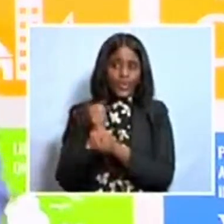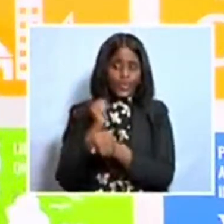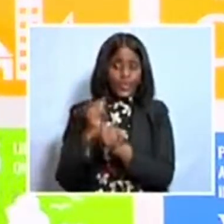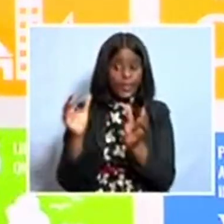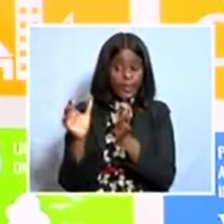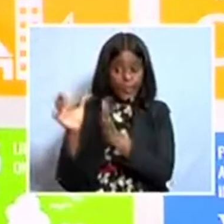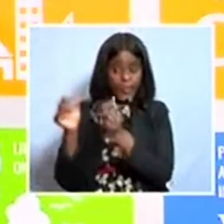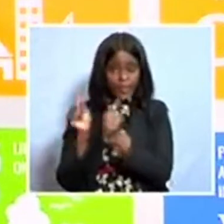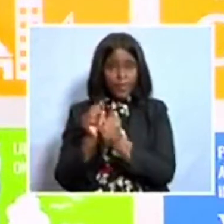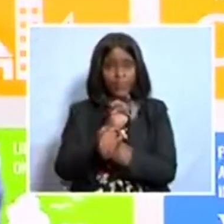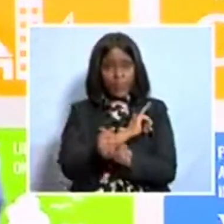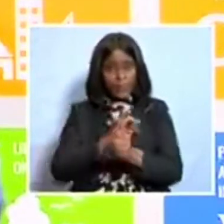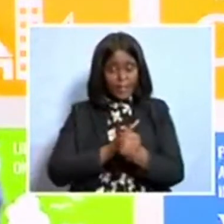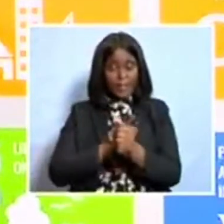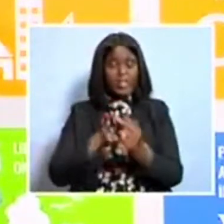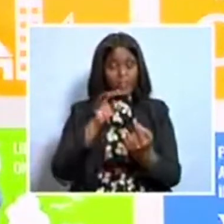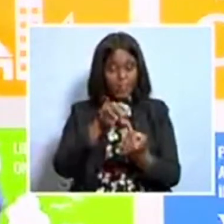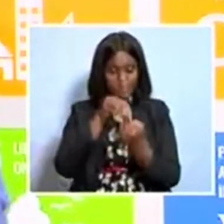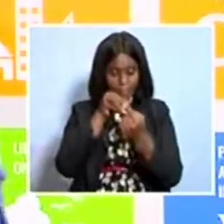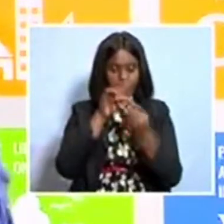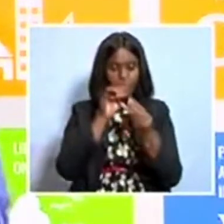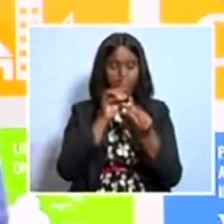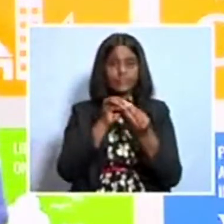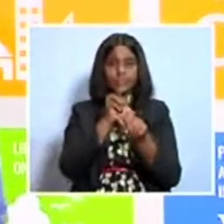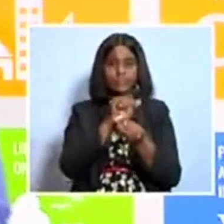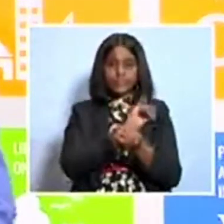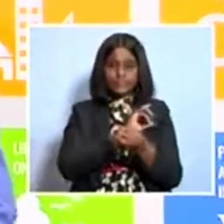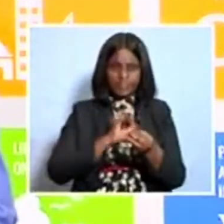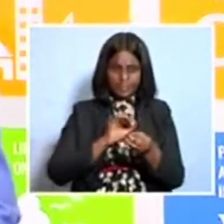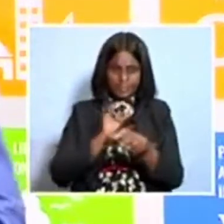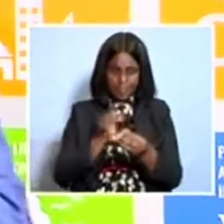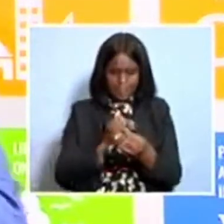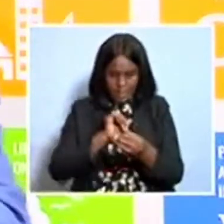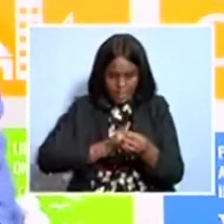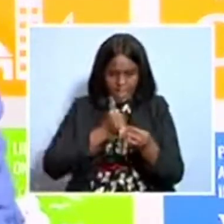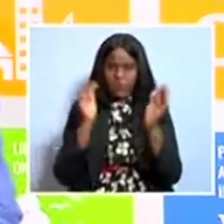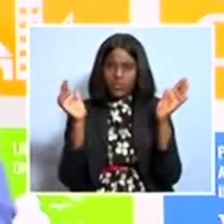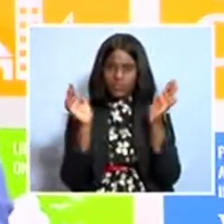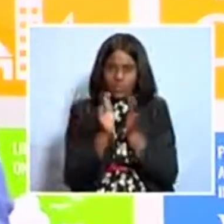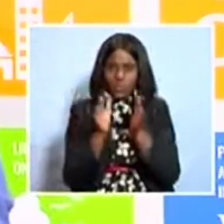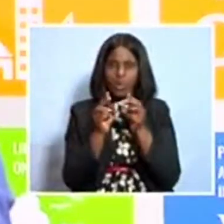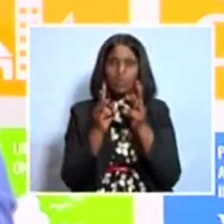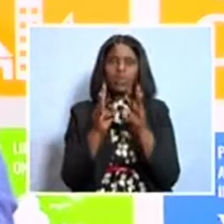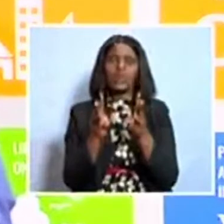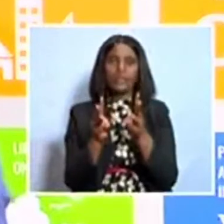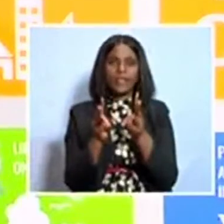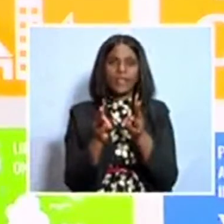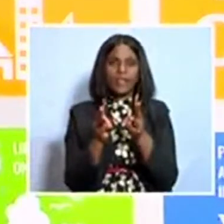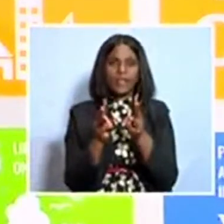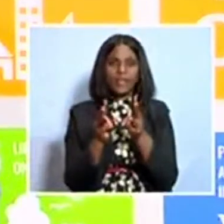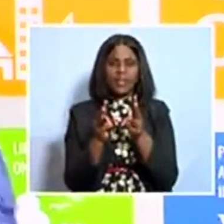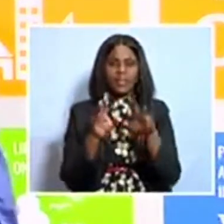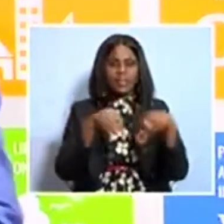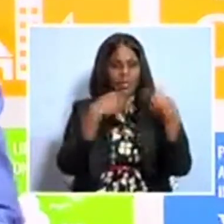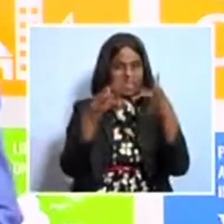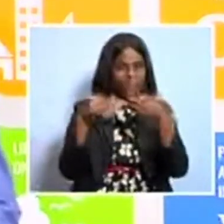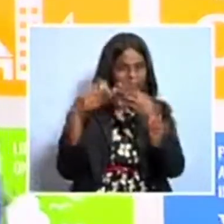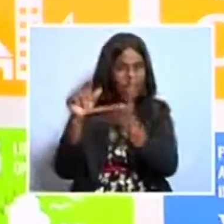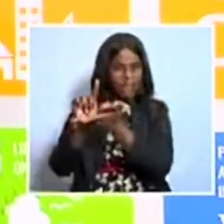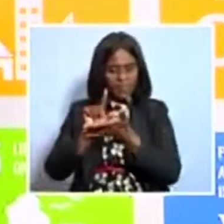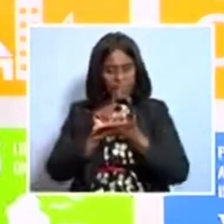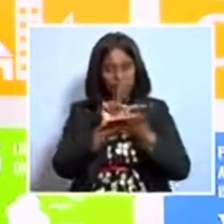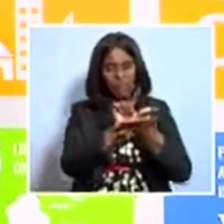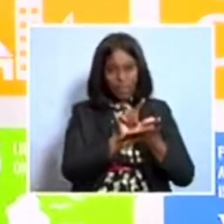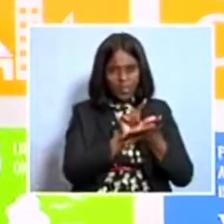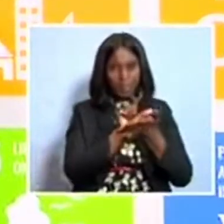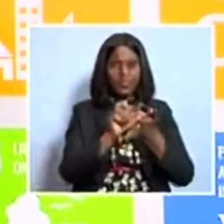and industrialization, more especially industrialization, in our own small scope through the disbursement of loans